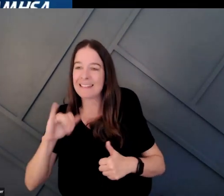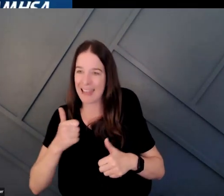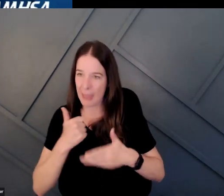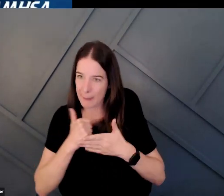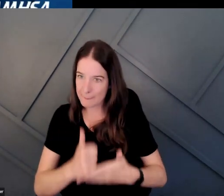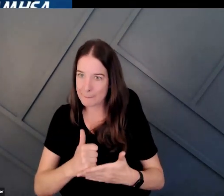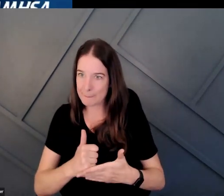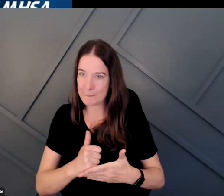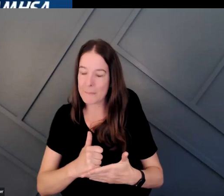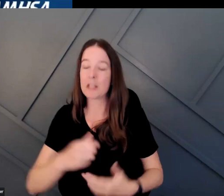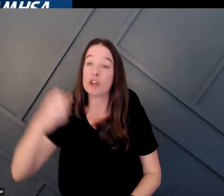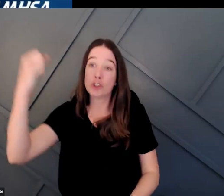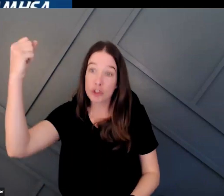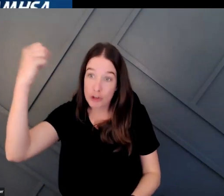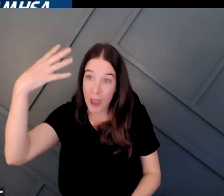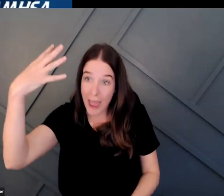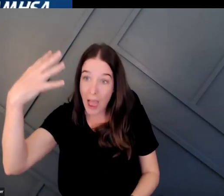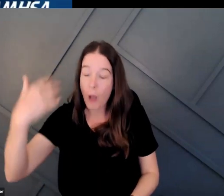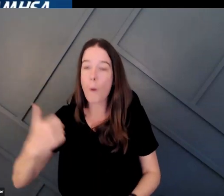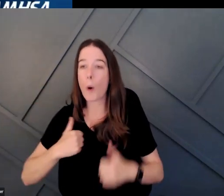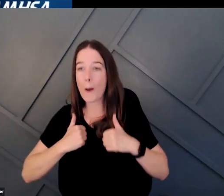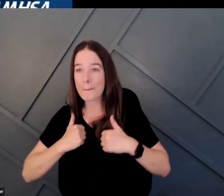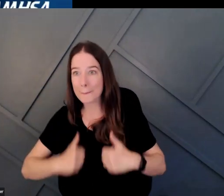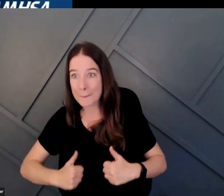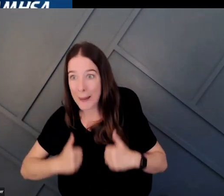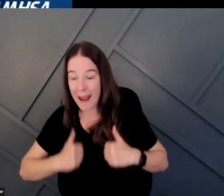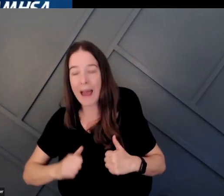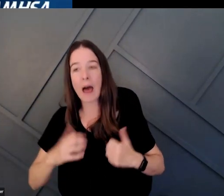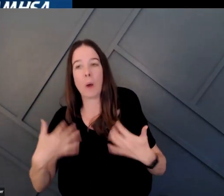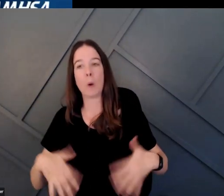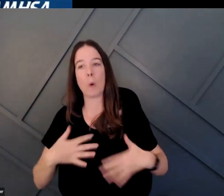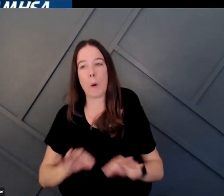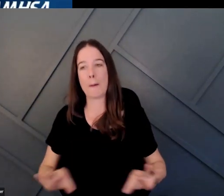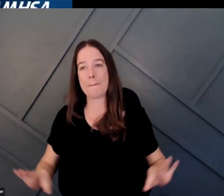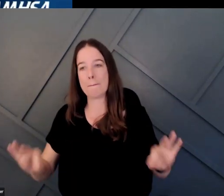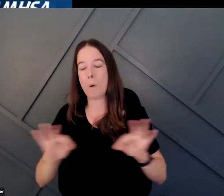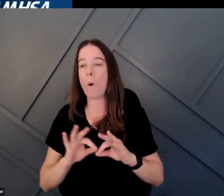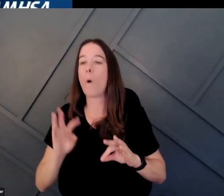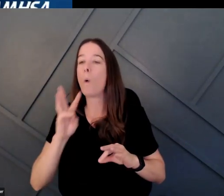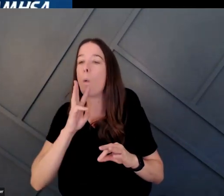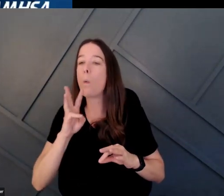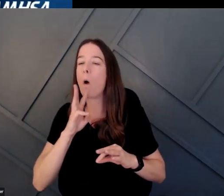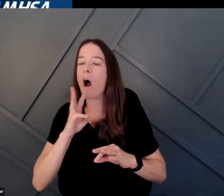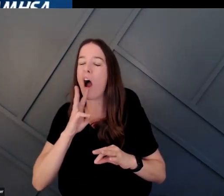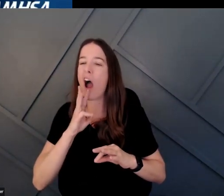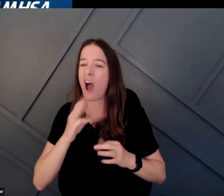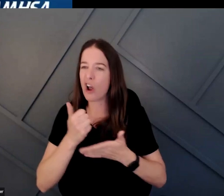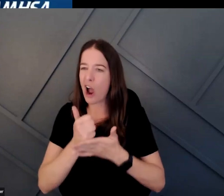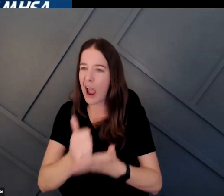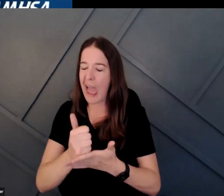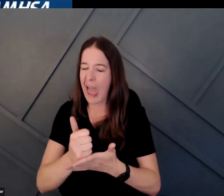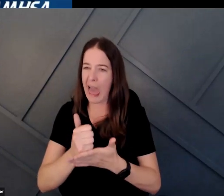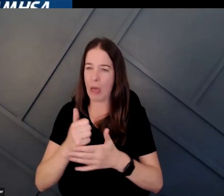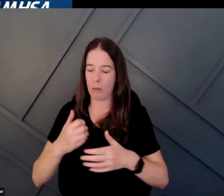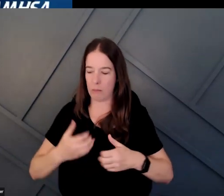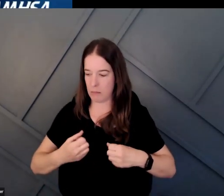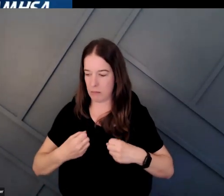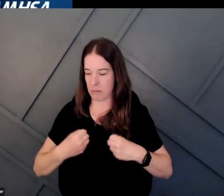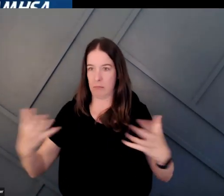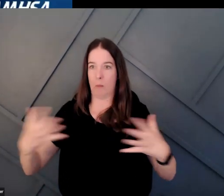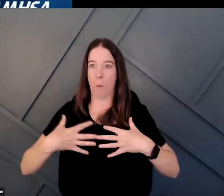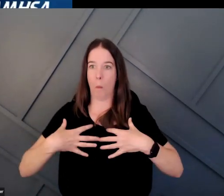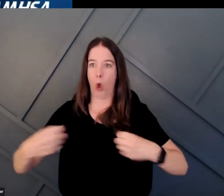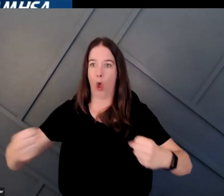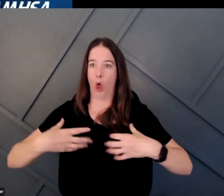are extremely important, and having that water bring the heat out of your body happens immediately.